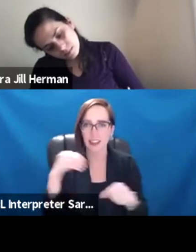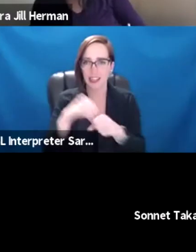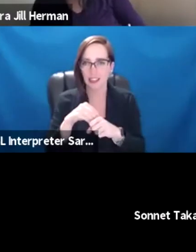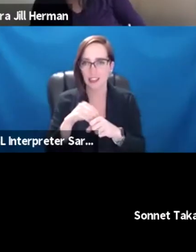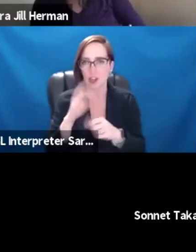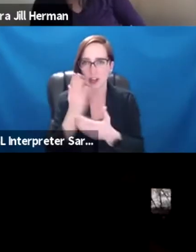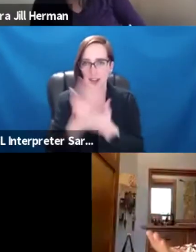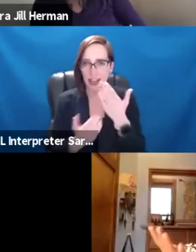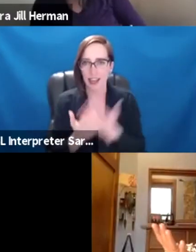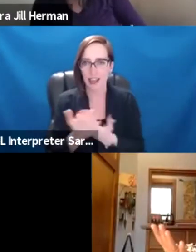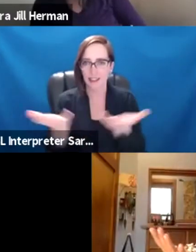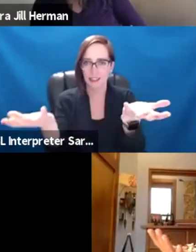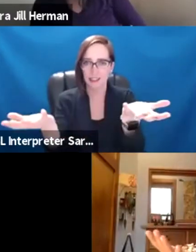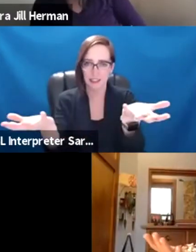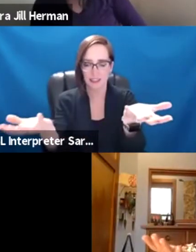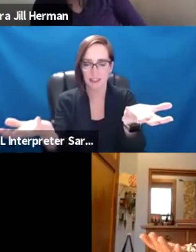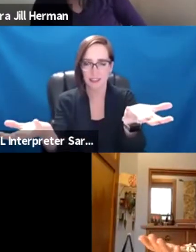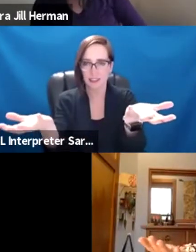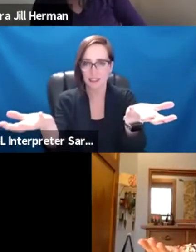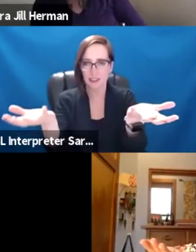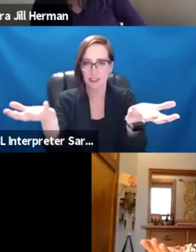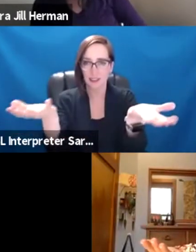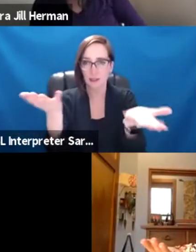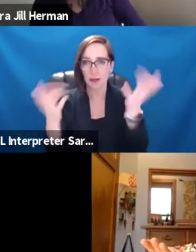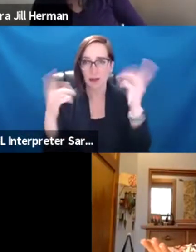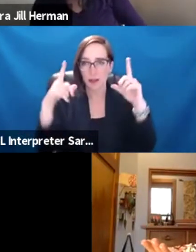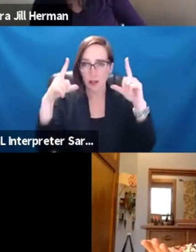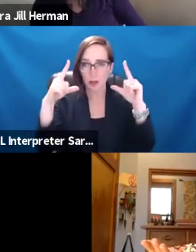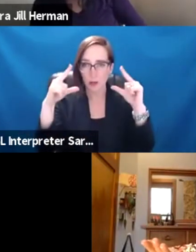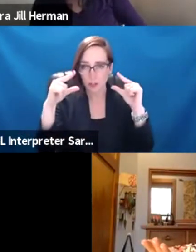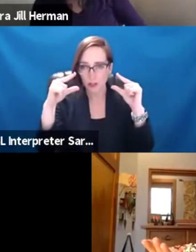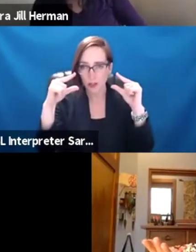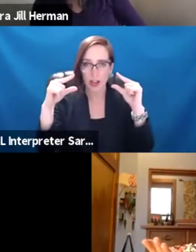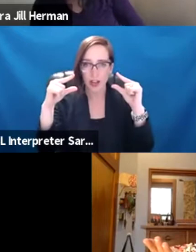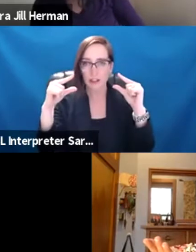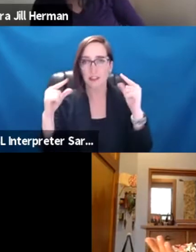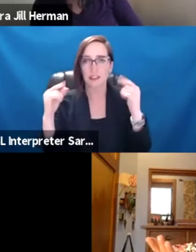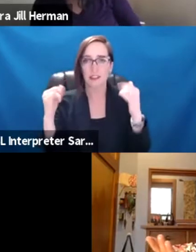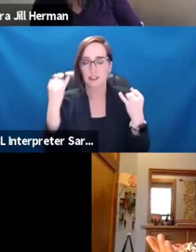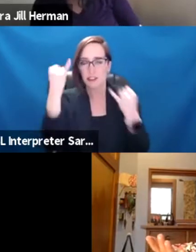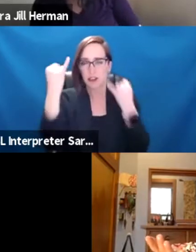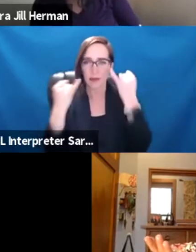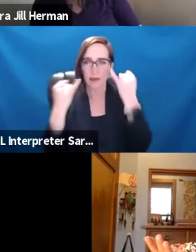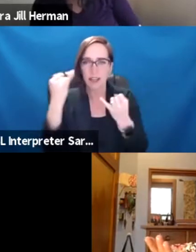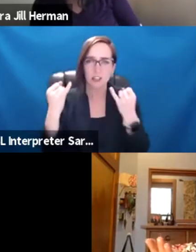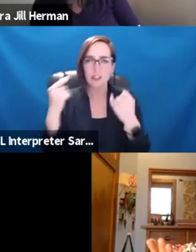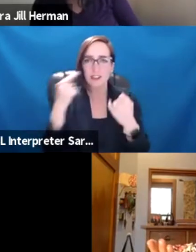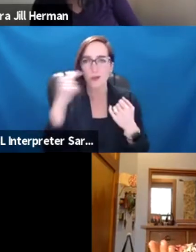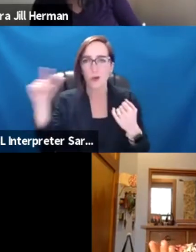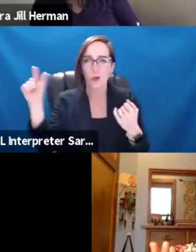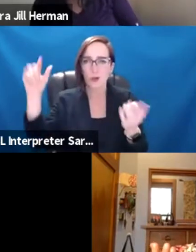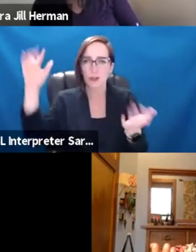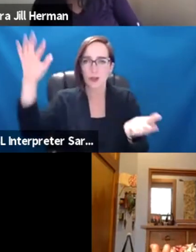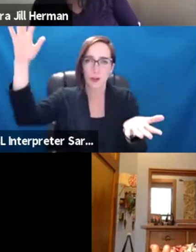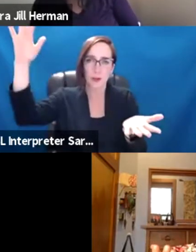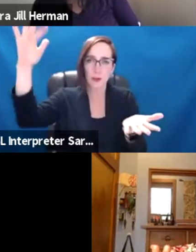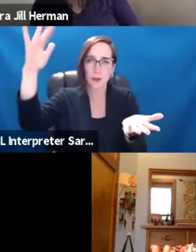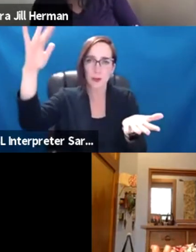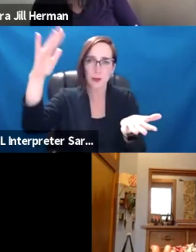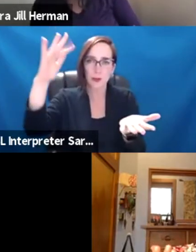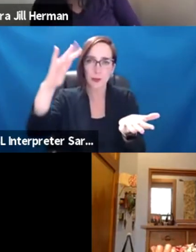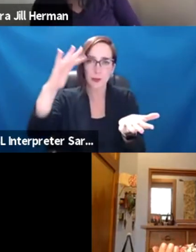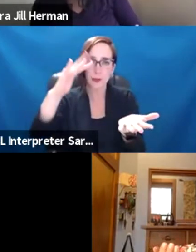you to lower or close your eyes and imagine gold globes landing softly on